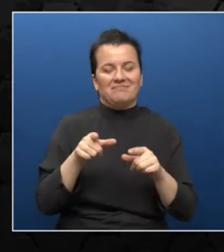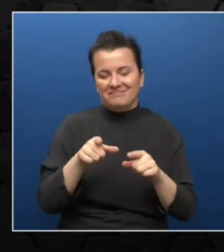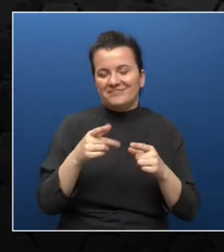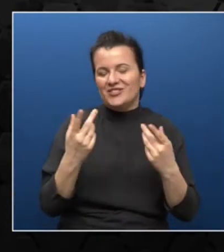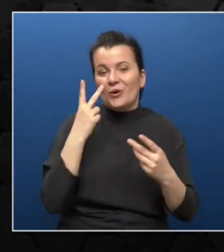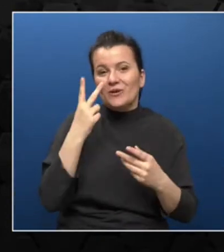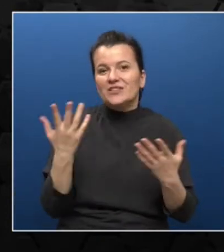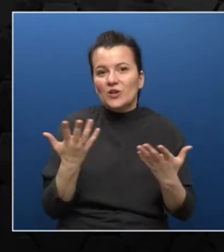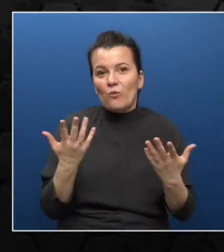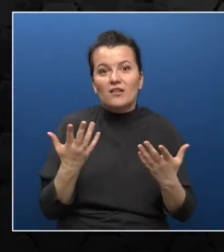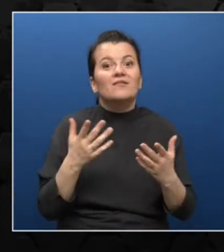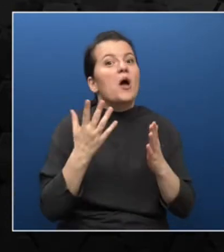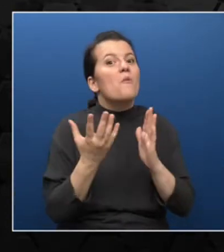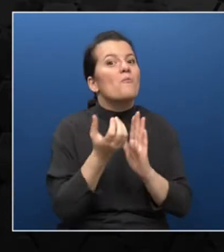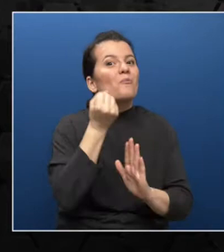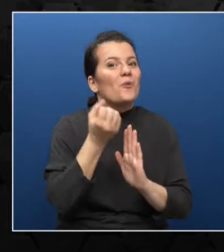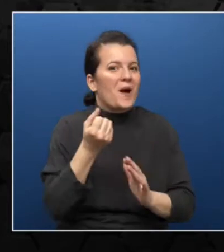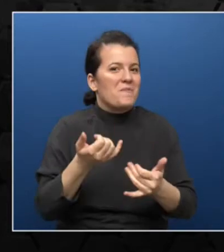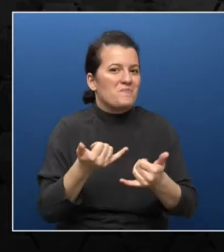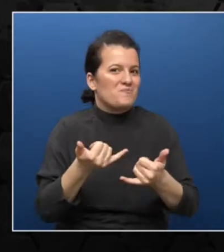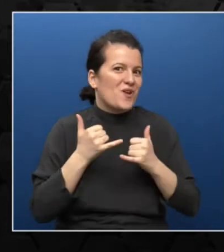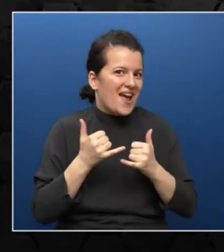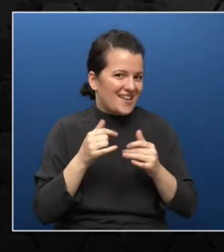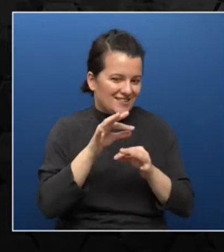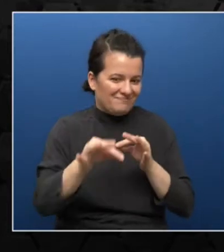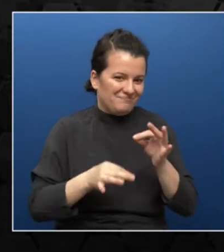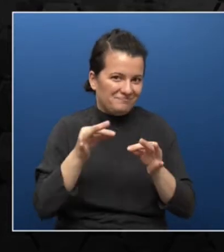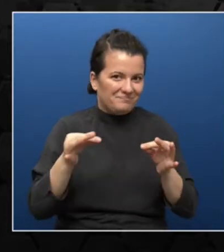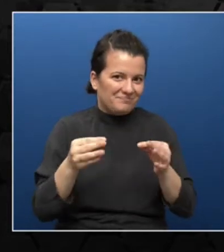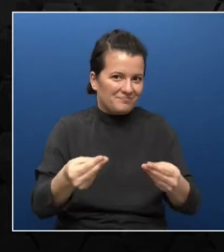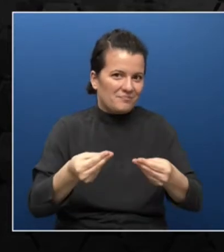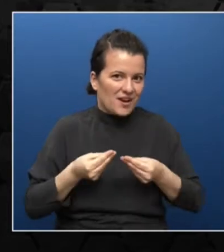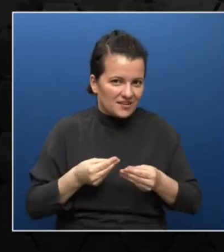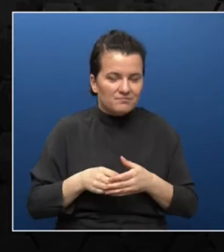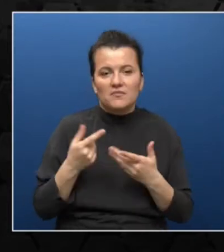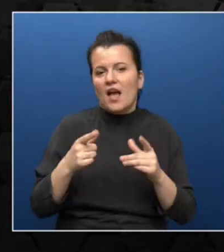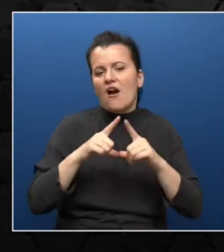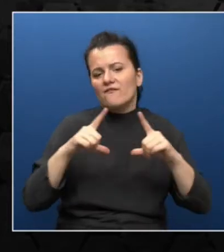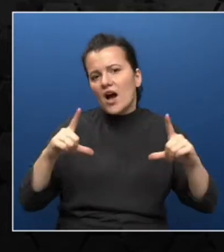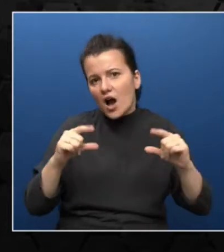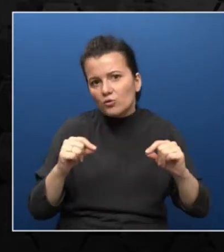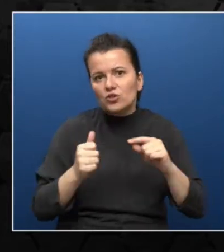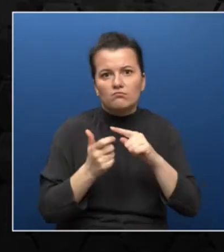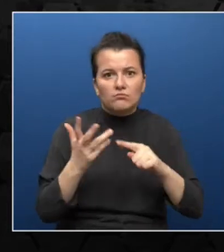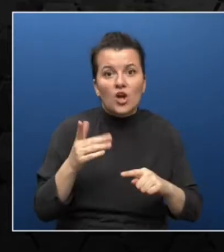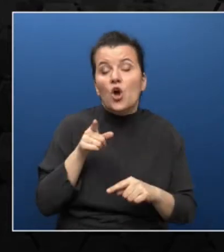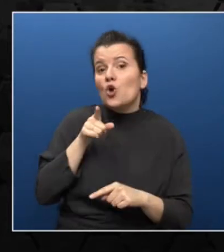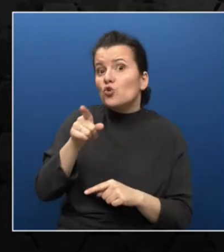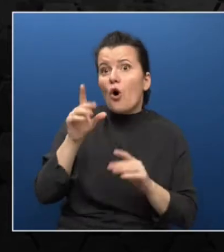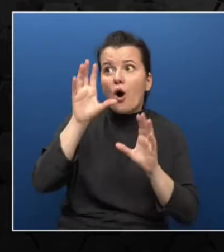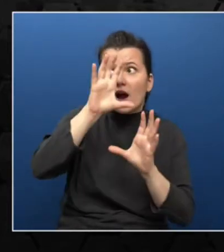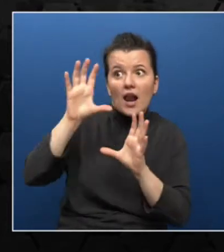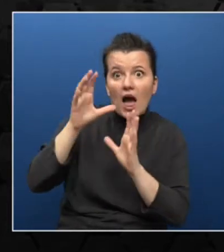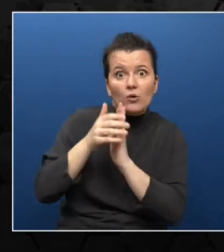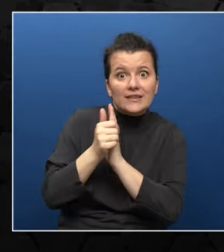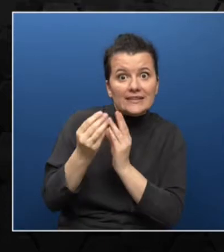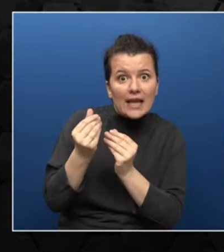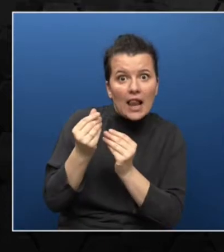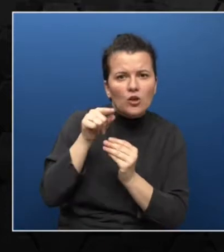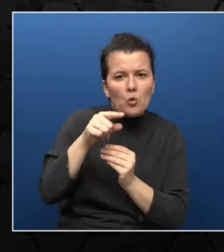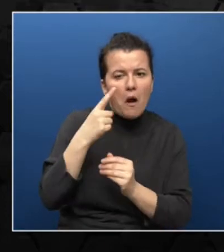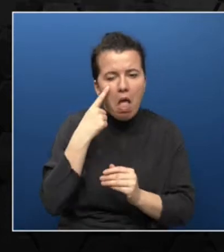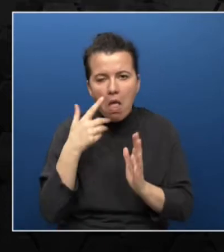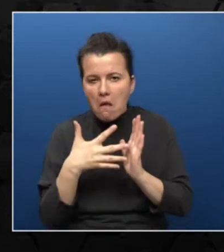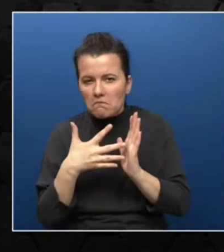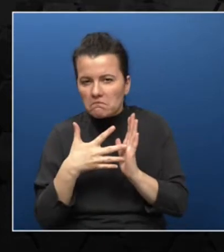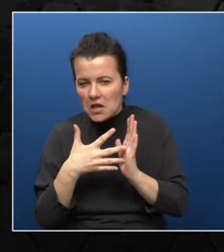vouchers, and it's going to be like given out to some serious performers. So make sure you put your cloud skills to test and showcase whatever things that you're learning